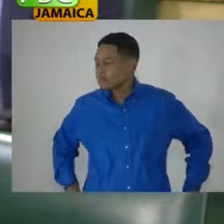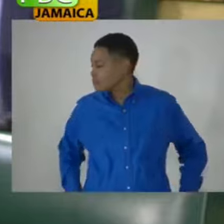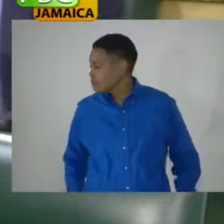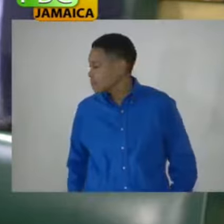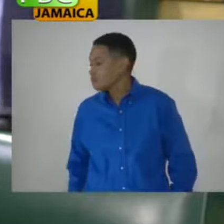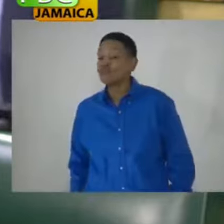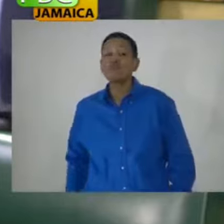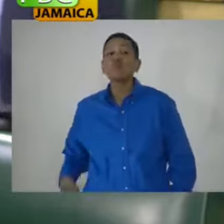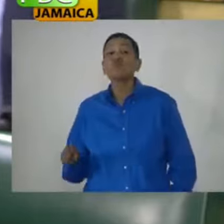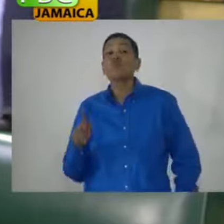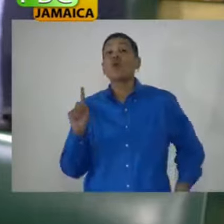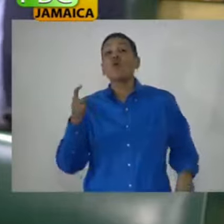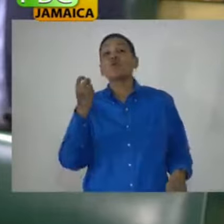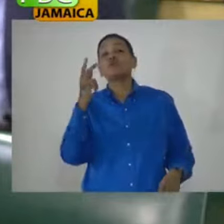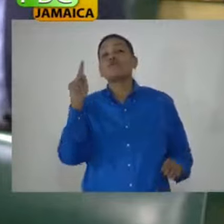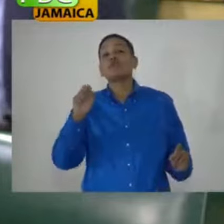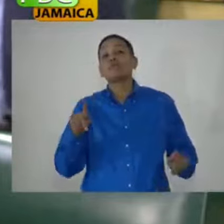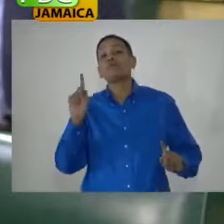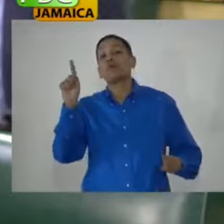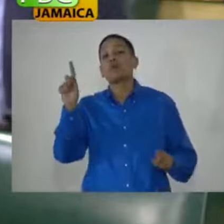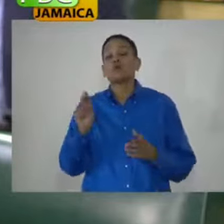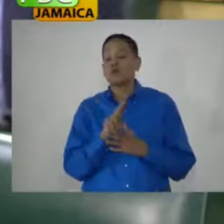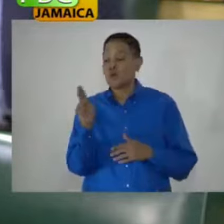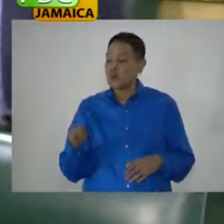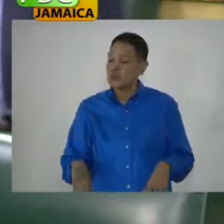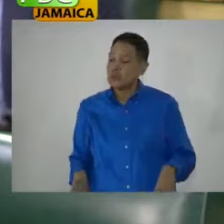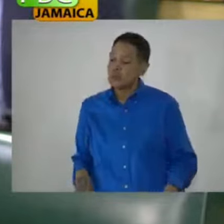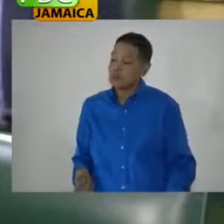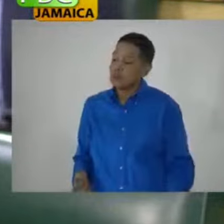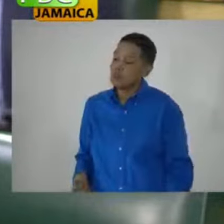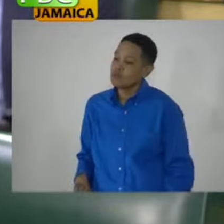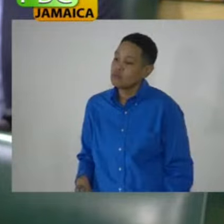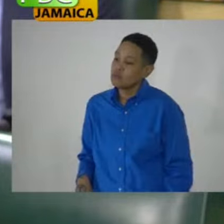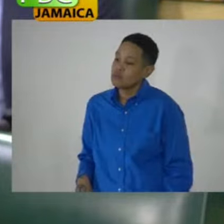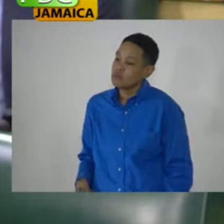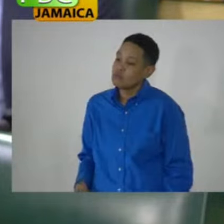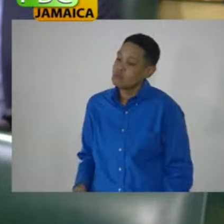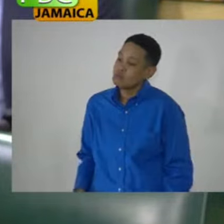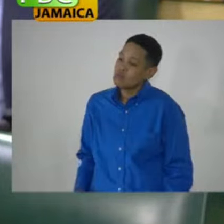So you're not going to, but you're going to finance them. You're going to finance them.